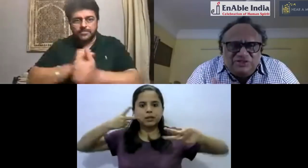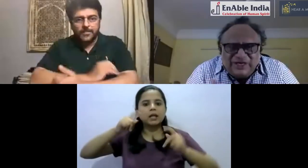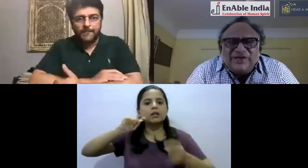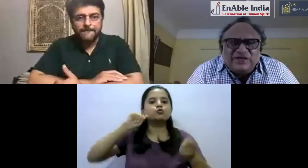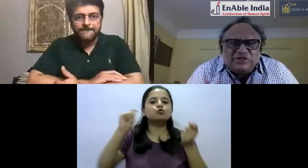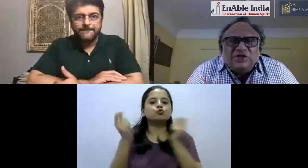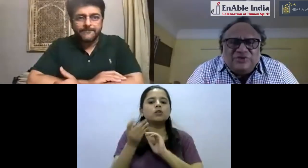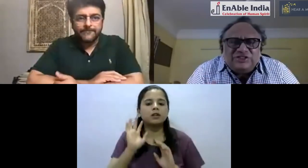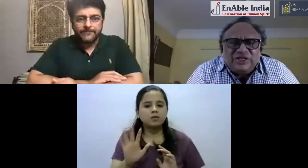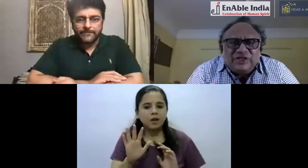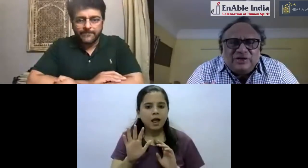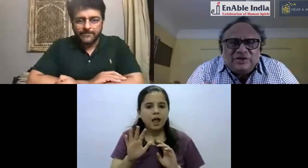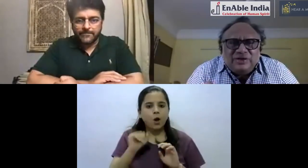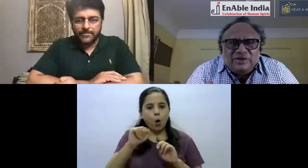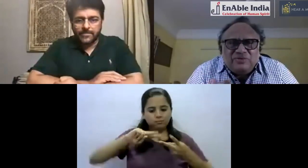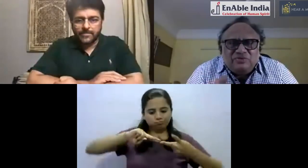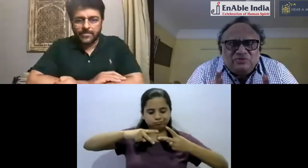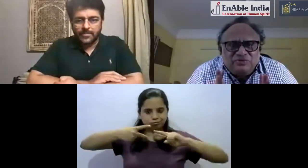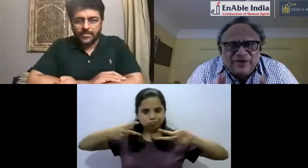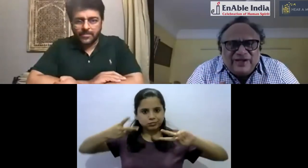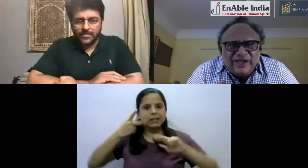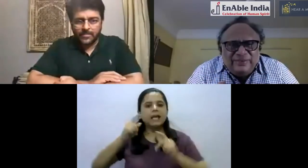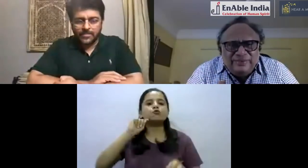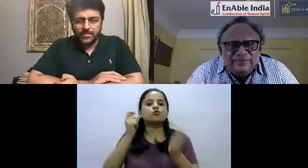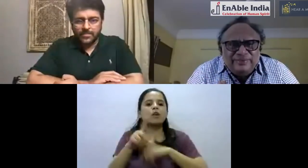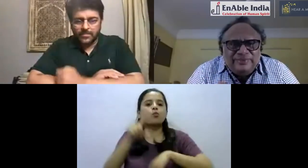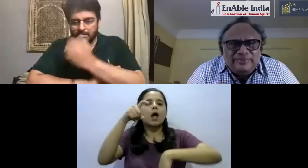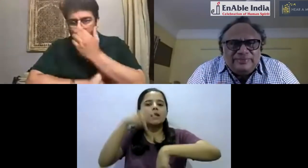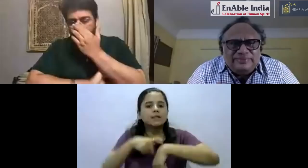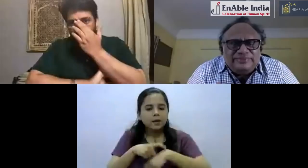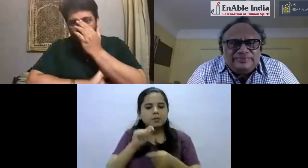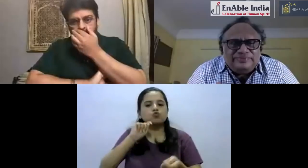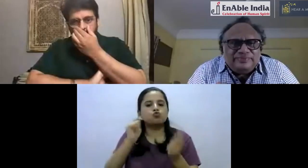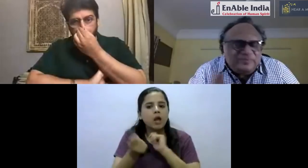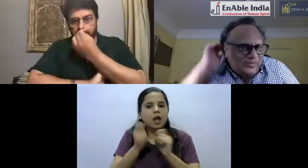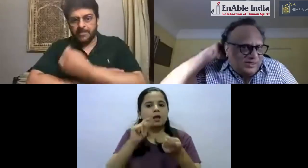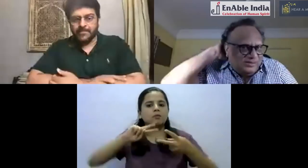the genetic sequencing one time,